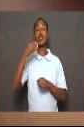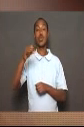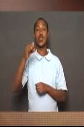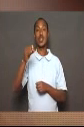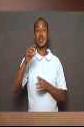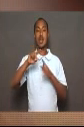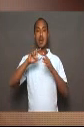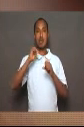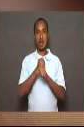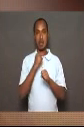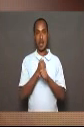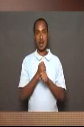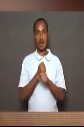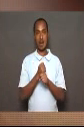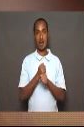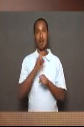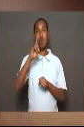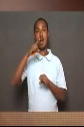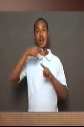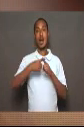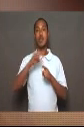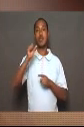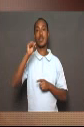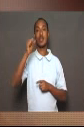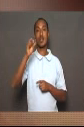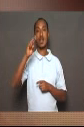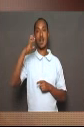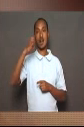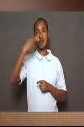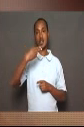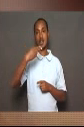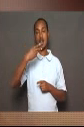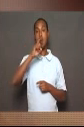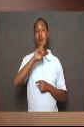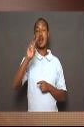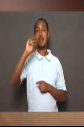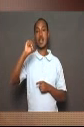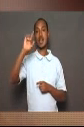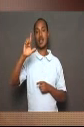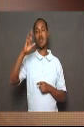boiling 1 gram of starch in 100 milliliters of water.